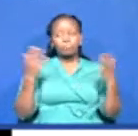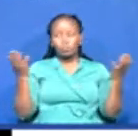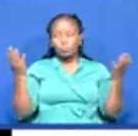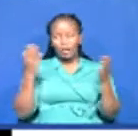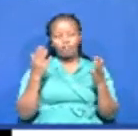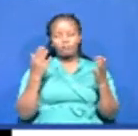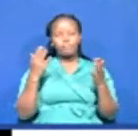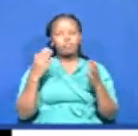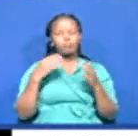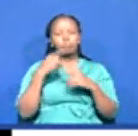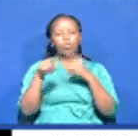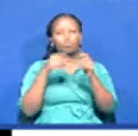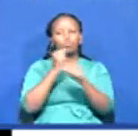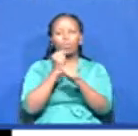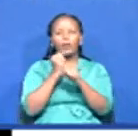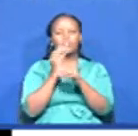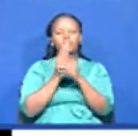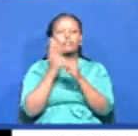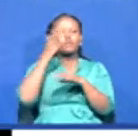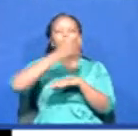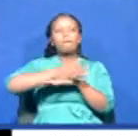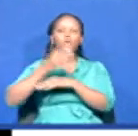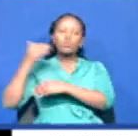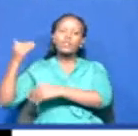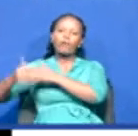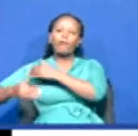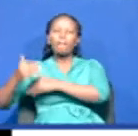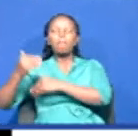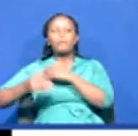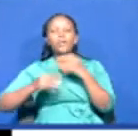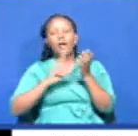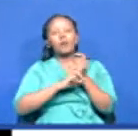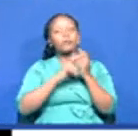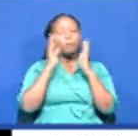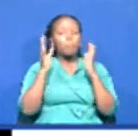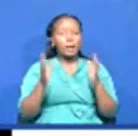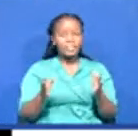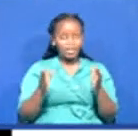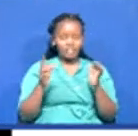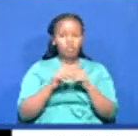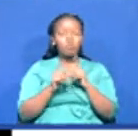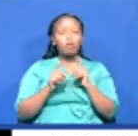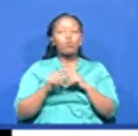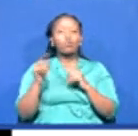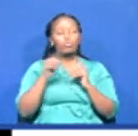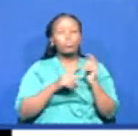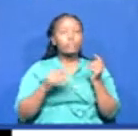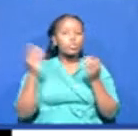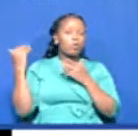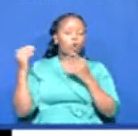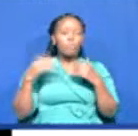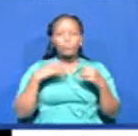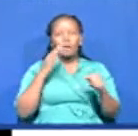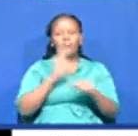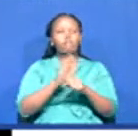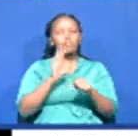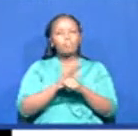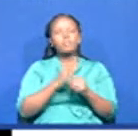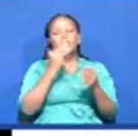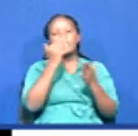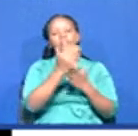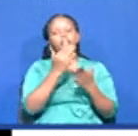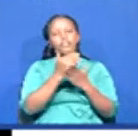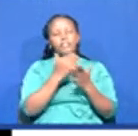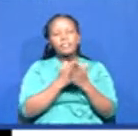borders, because we trade with other partners. We hope that we'll be able to see such initiatives finding